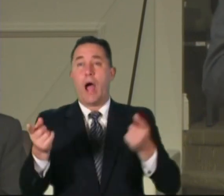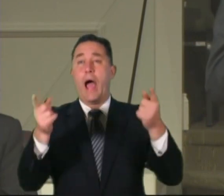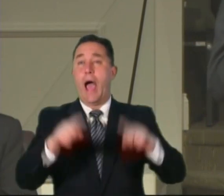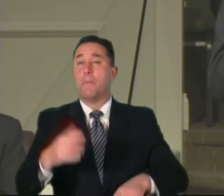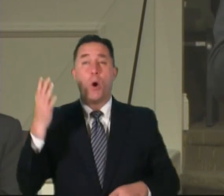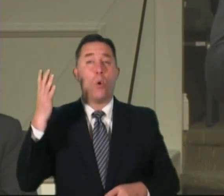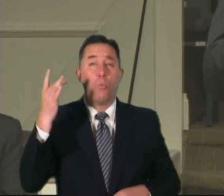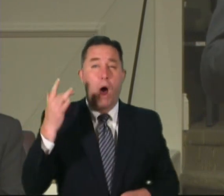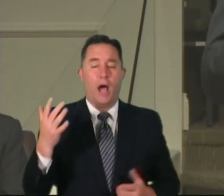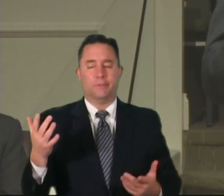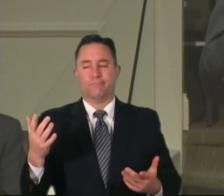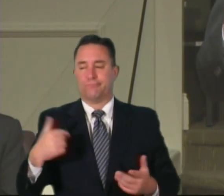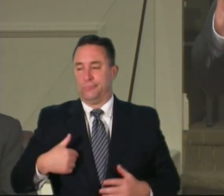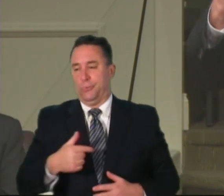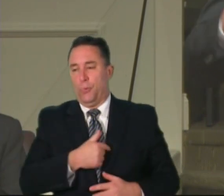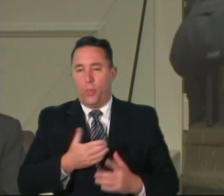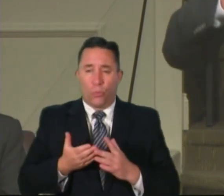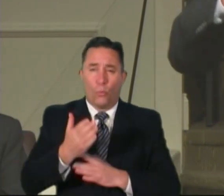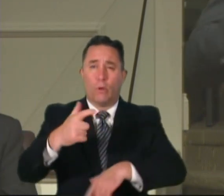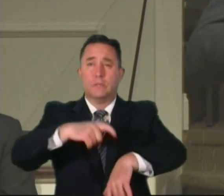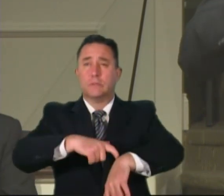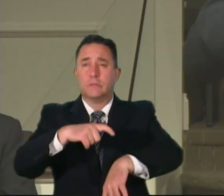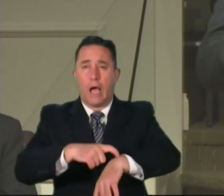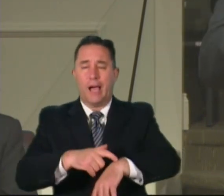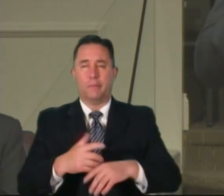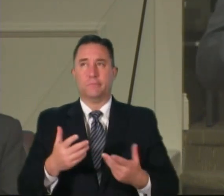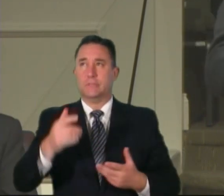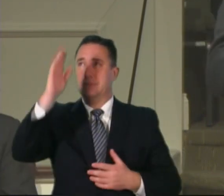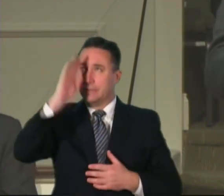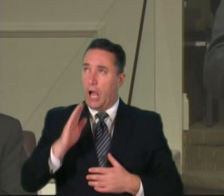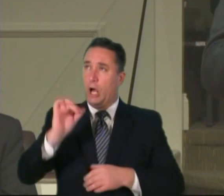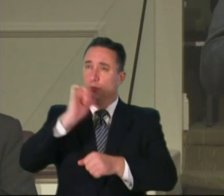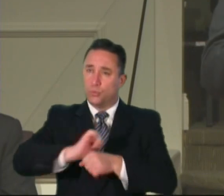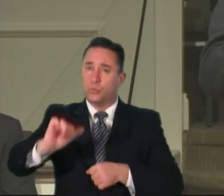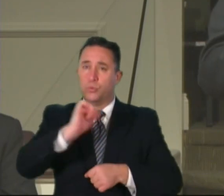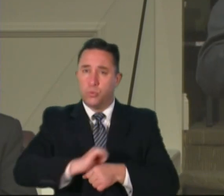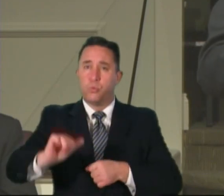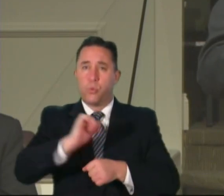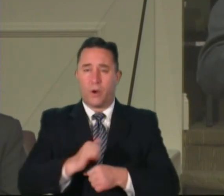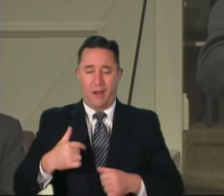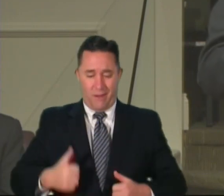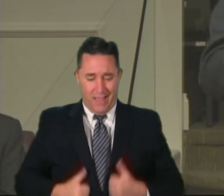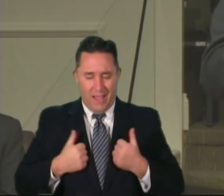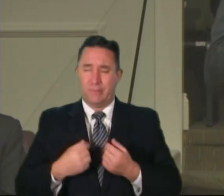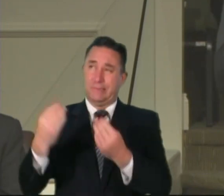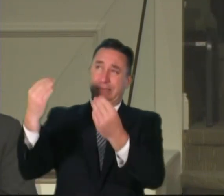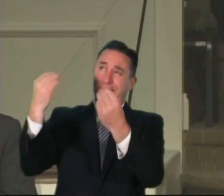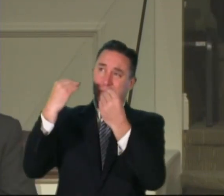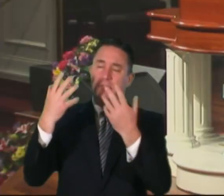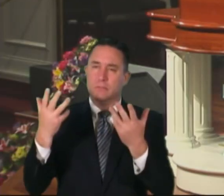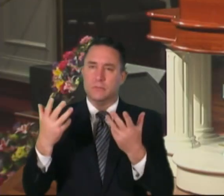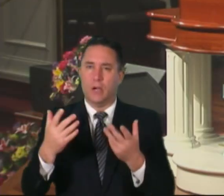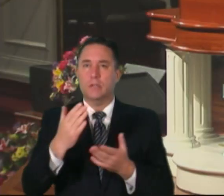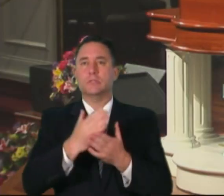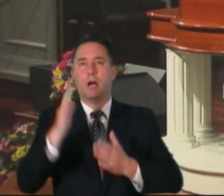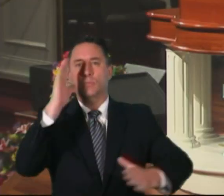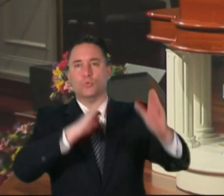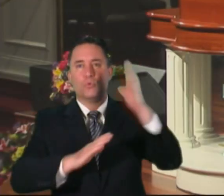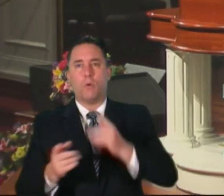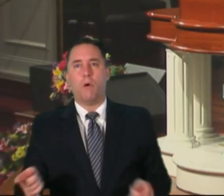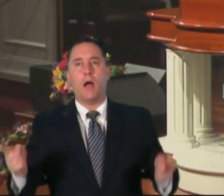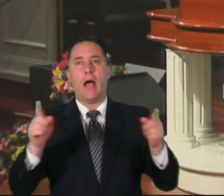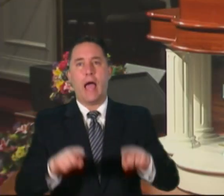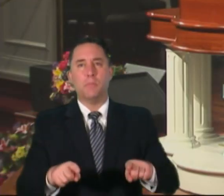just we go through a time of God's sovereign work in our life to teach us. And then there are other storms